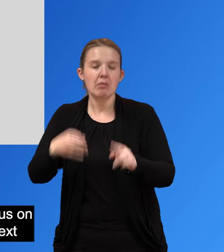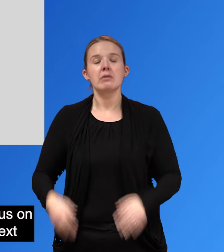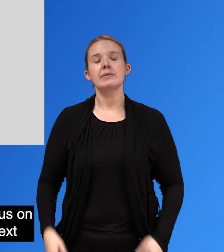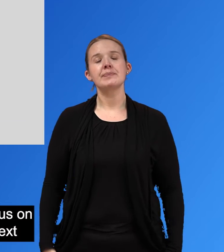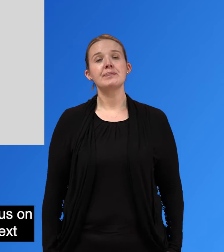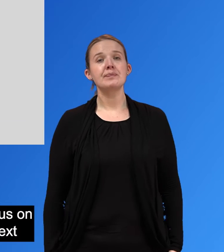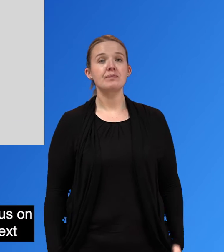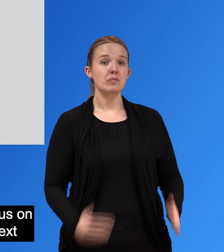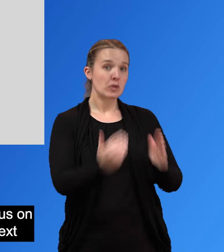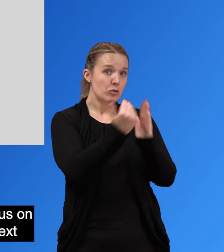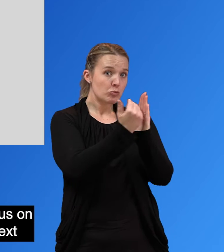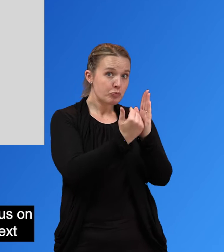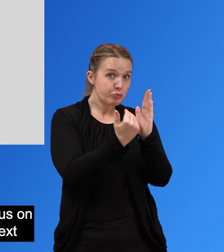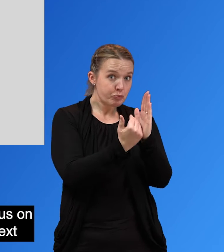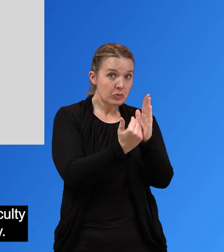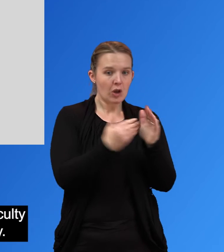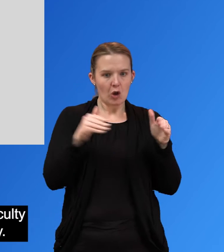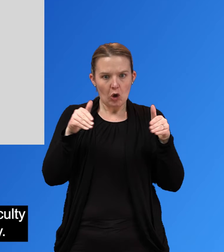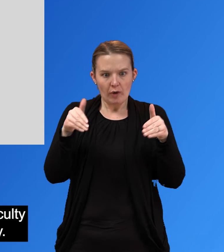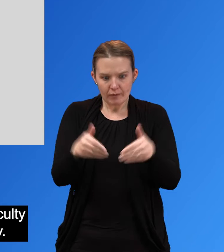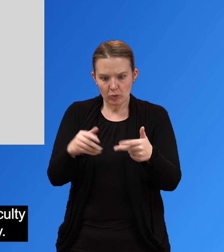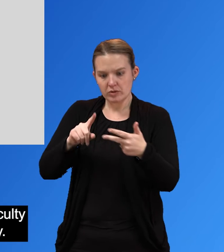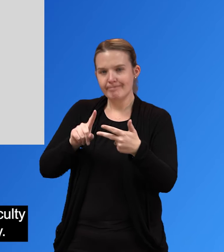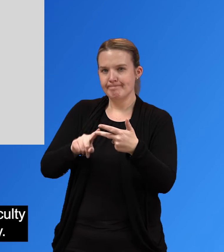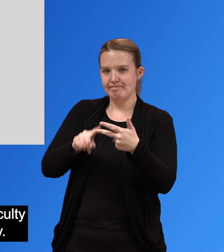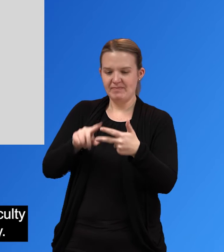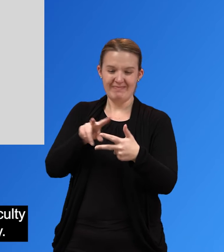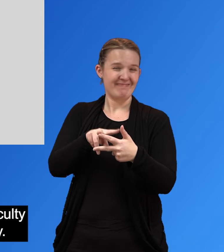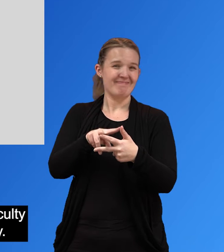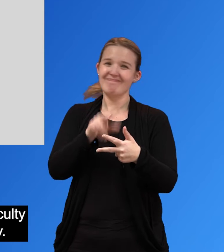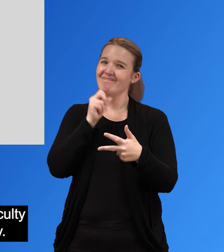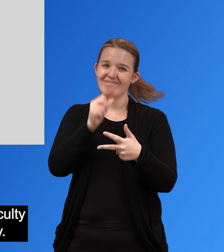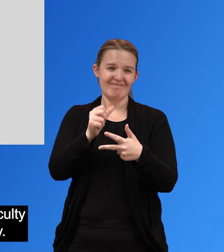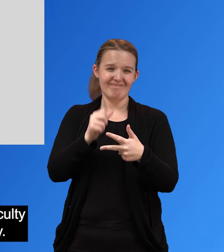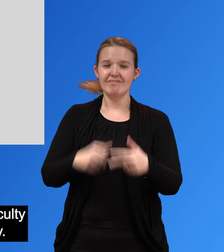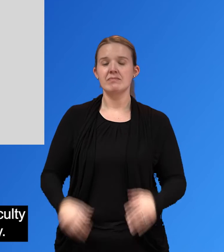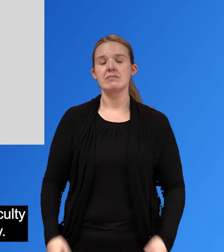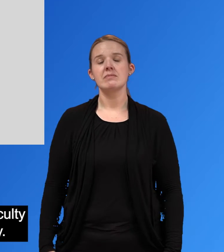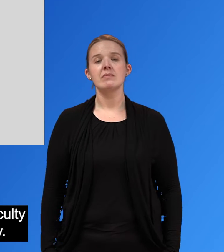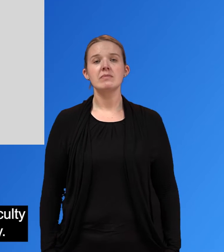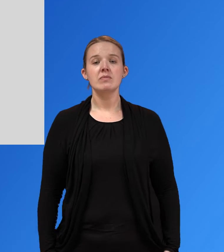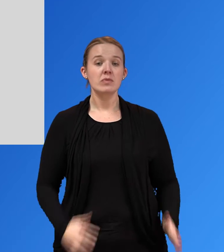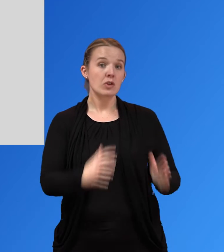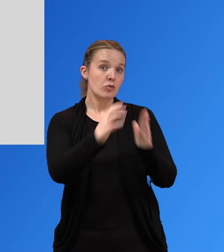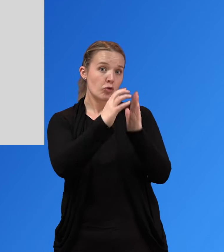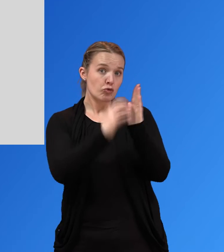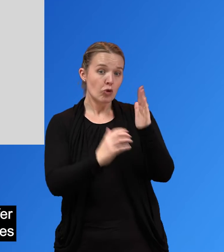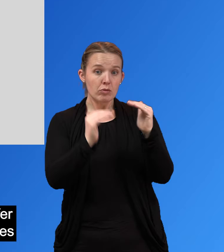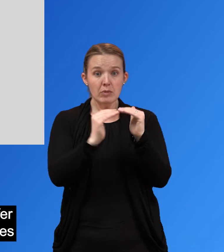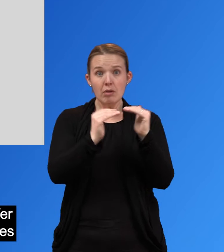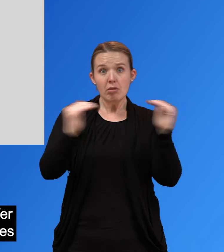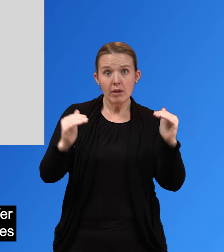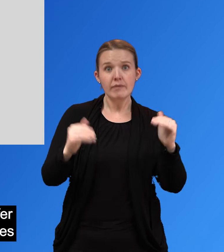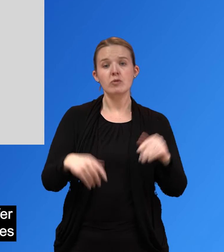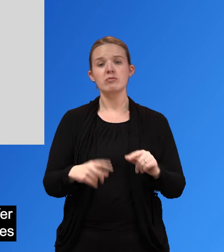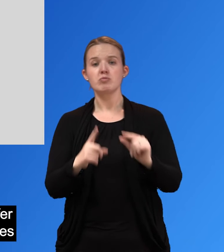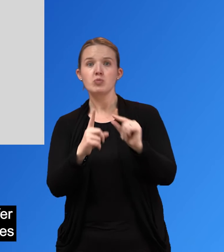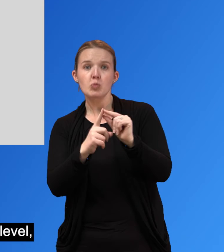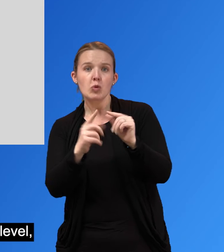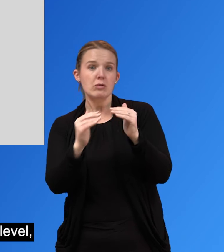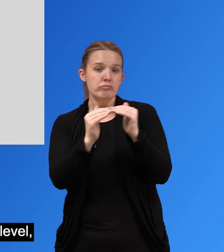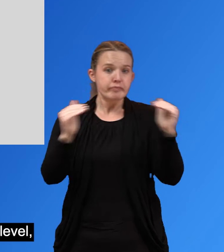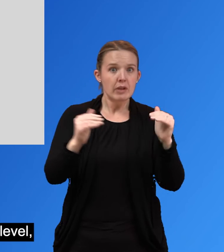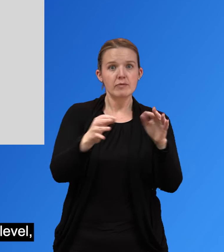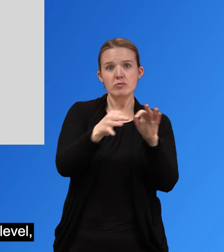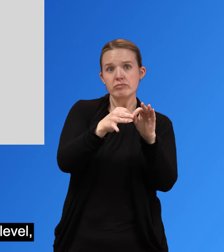These guidelines focus on complexity of the text rather than text difficulty or text readability. The guidelines offer detailed